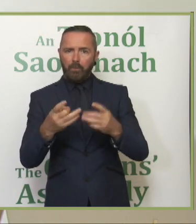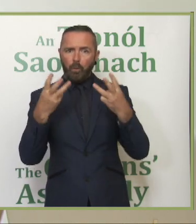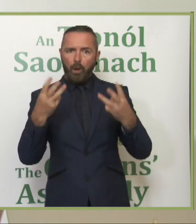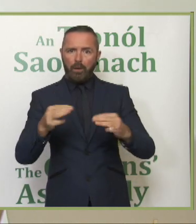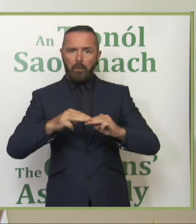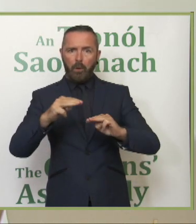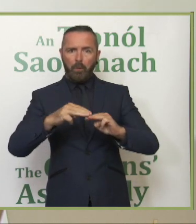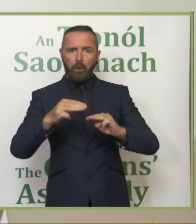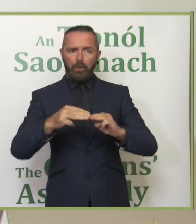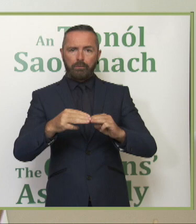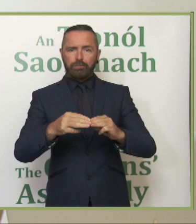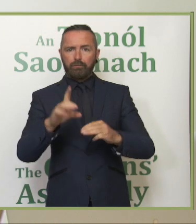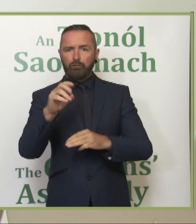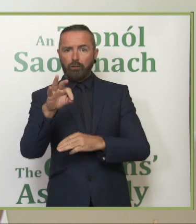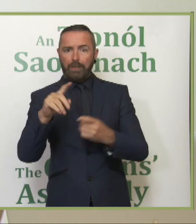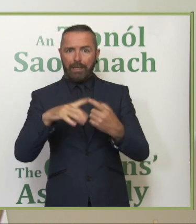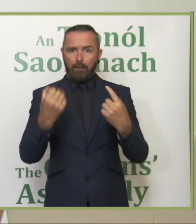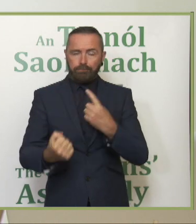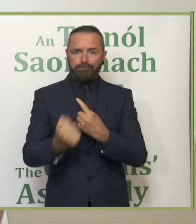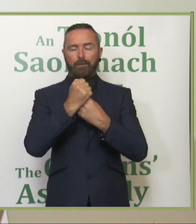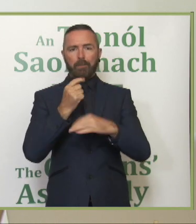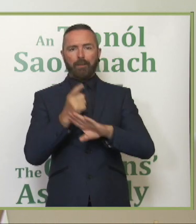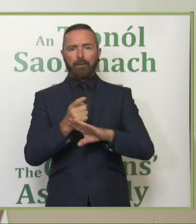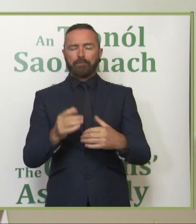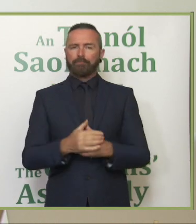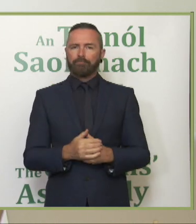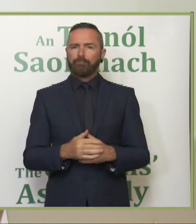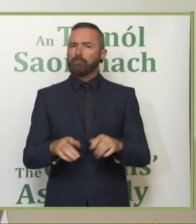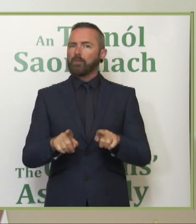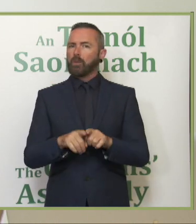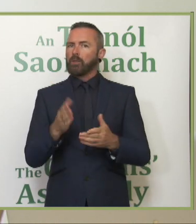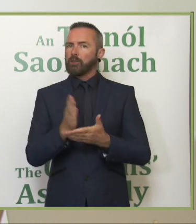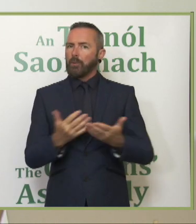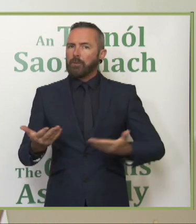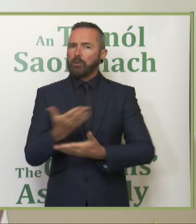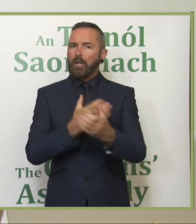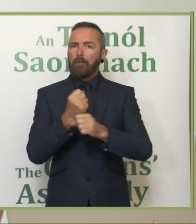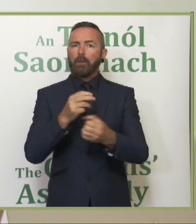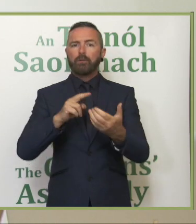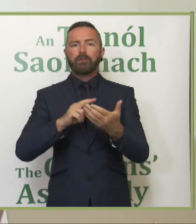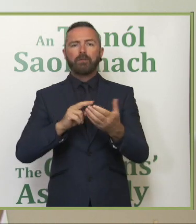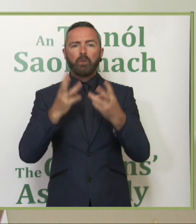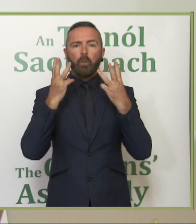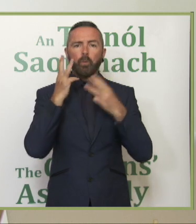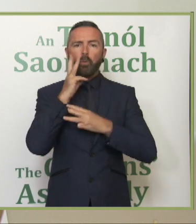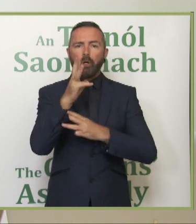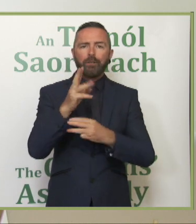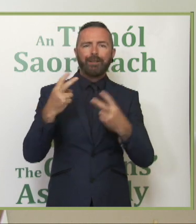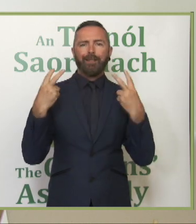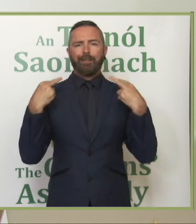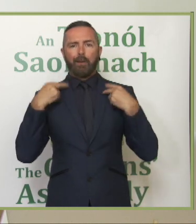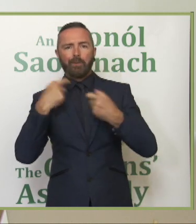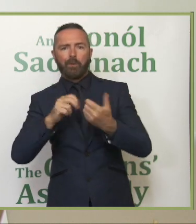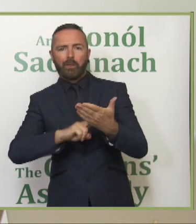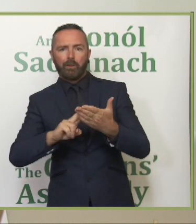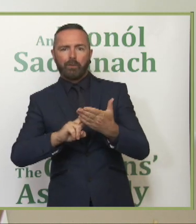more impactful. There was also some good discussion throughout the day on language from a range of perspectives. One, in